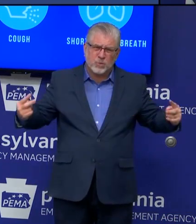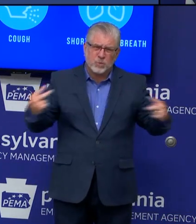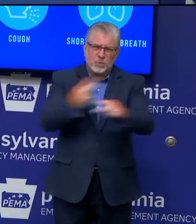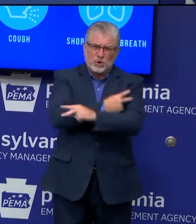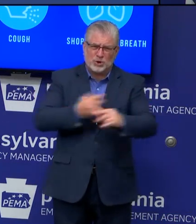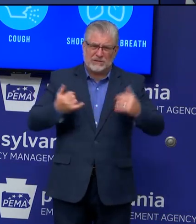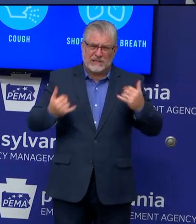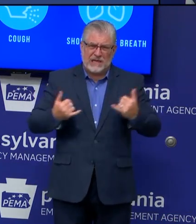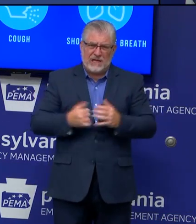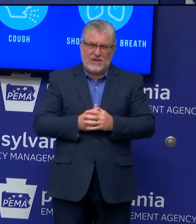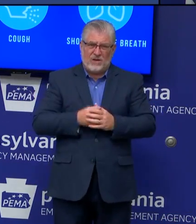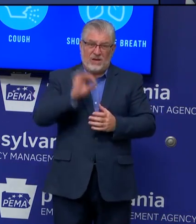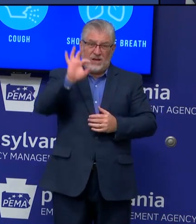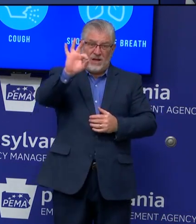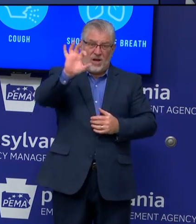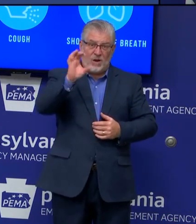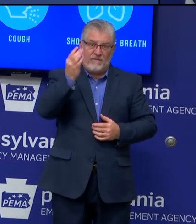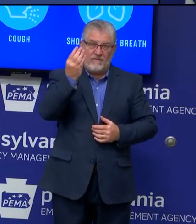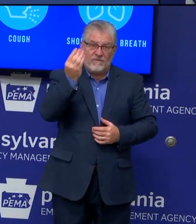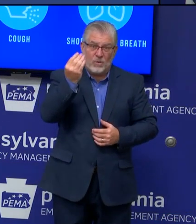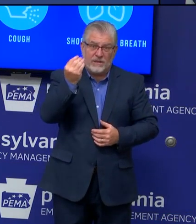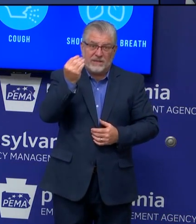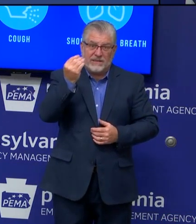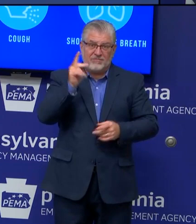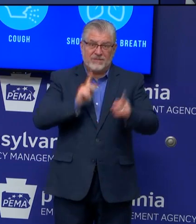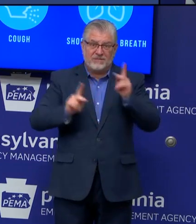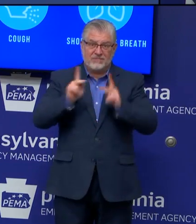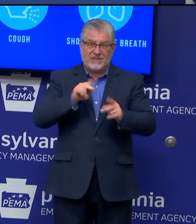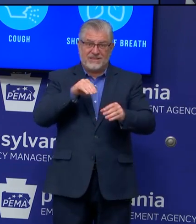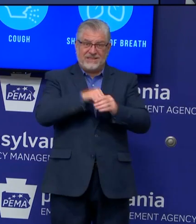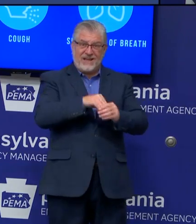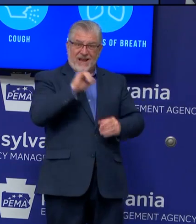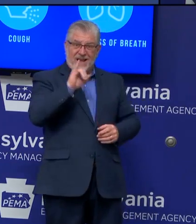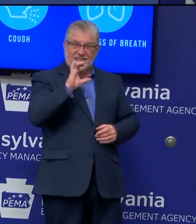positivity rate for COVID-19 tests is currently running at nearly 12%.